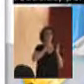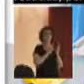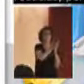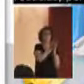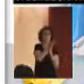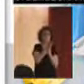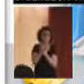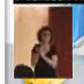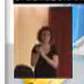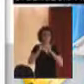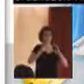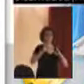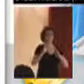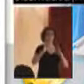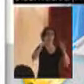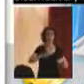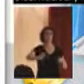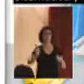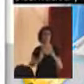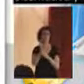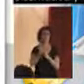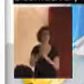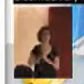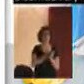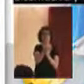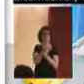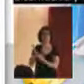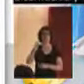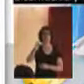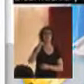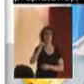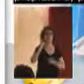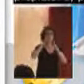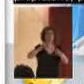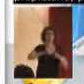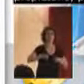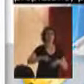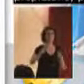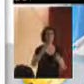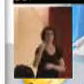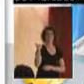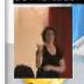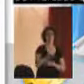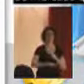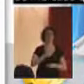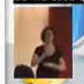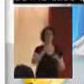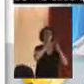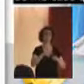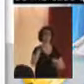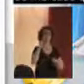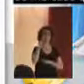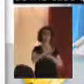to contact or contacting people which are not in their direct environment is impossible or